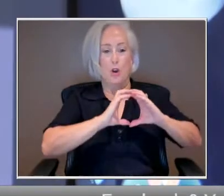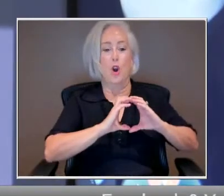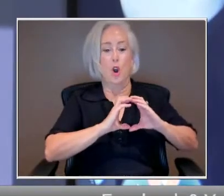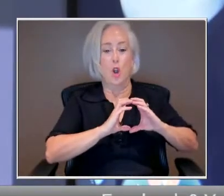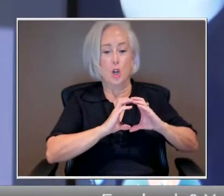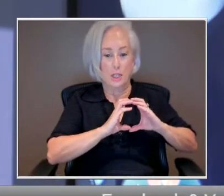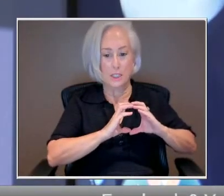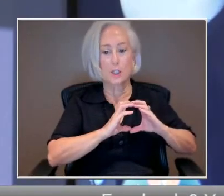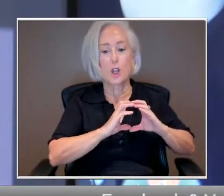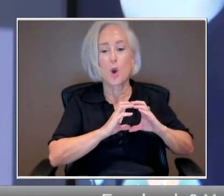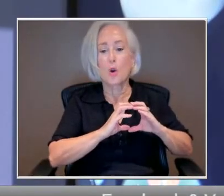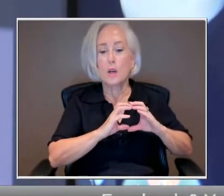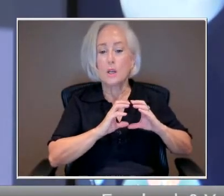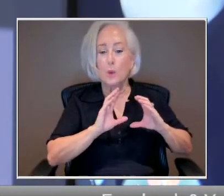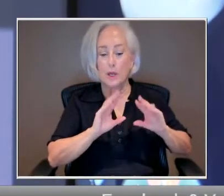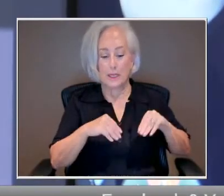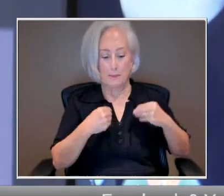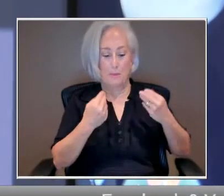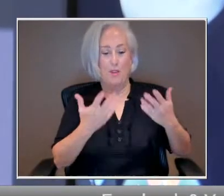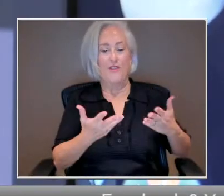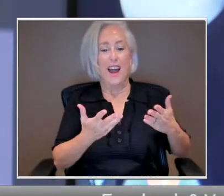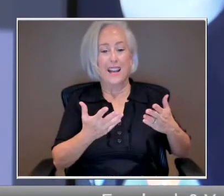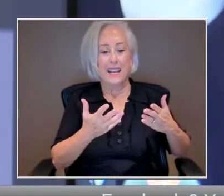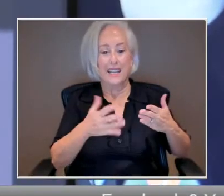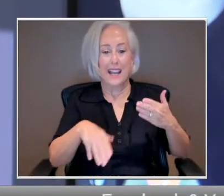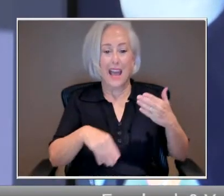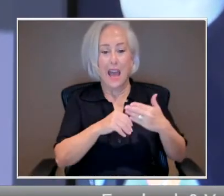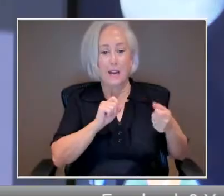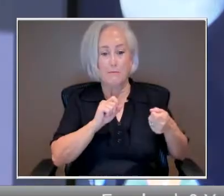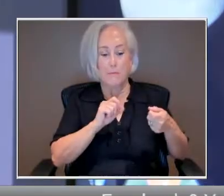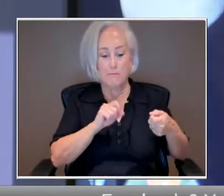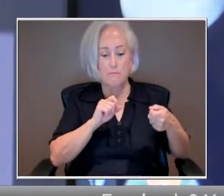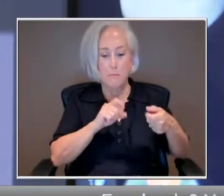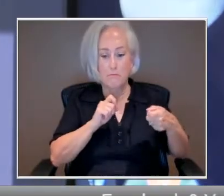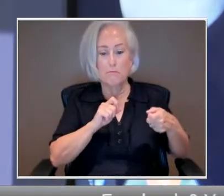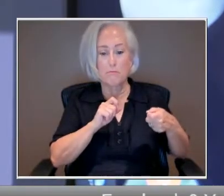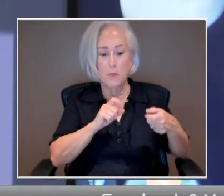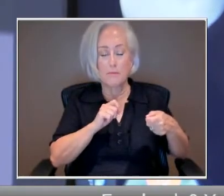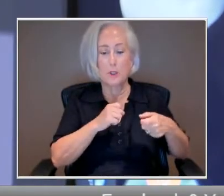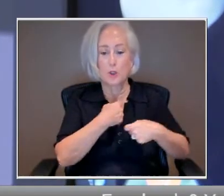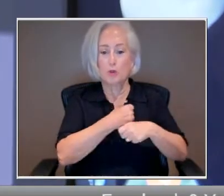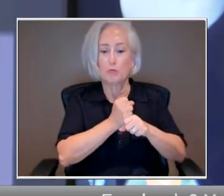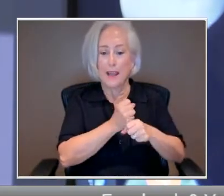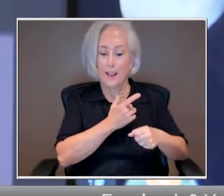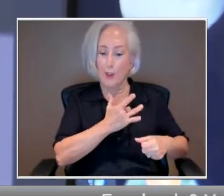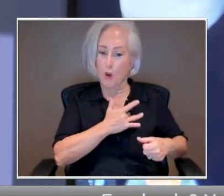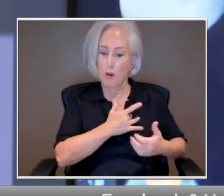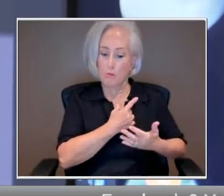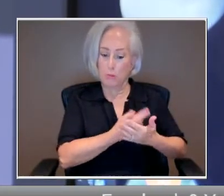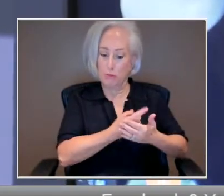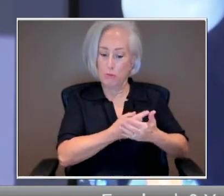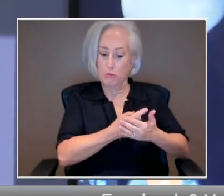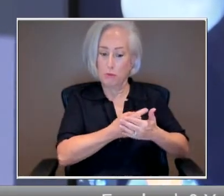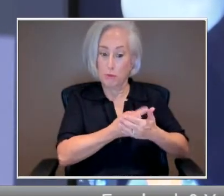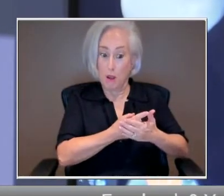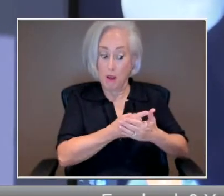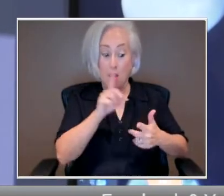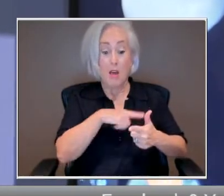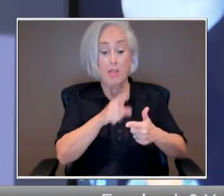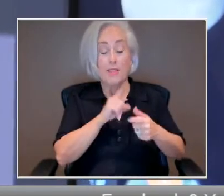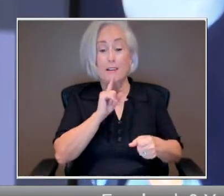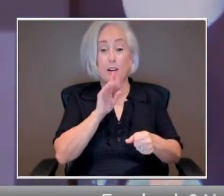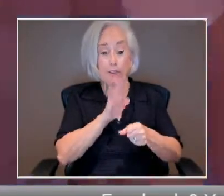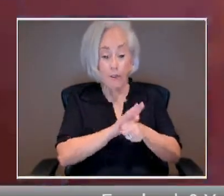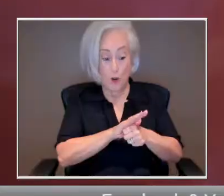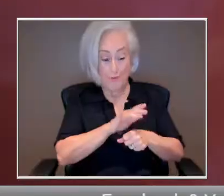give extra beats so that we can recreate the rhythm that she has. Then after that, once we've recreated the rhythm, we confirm that this is the rhythm that we're thinking